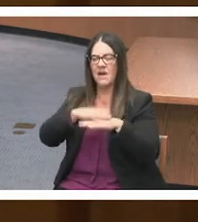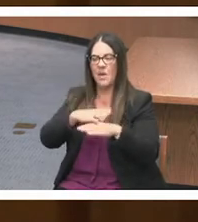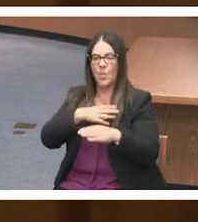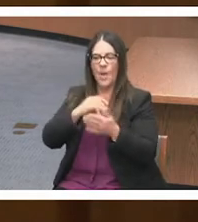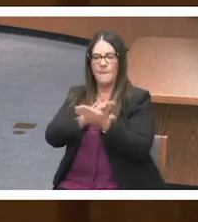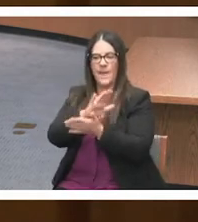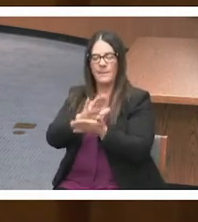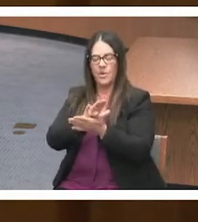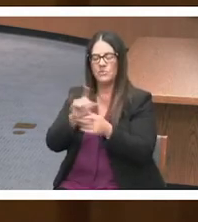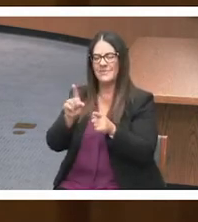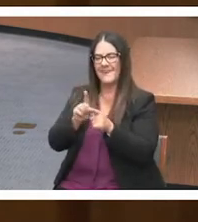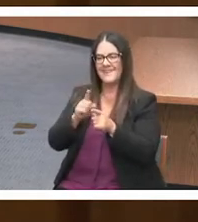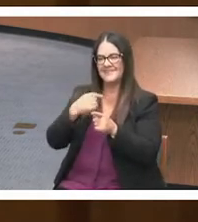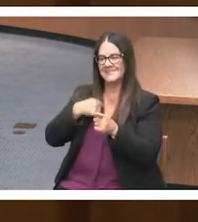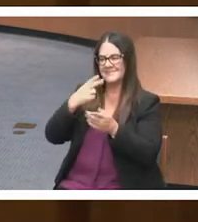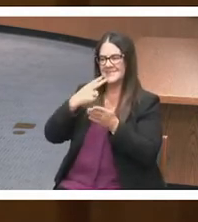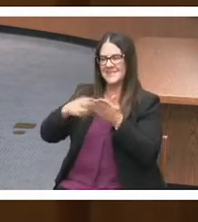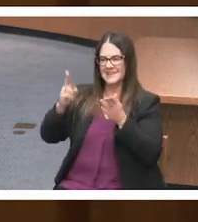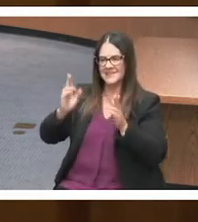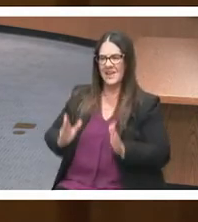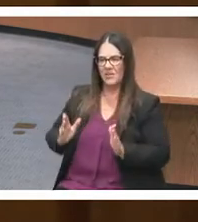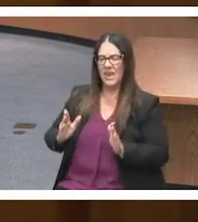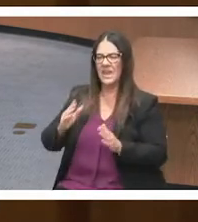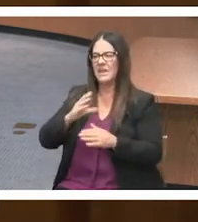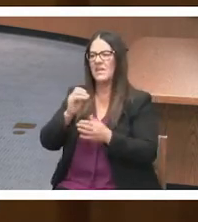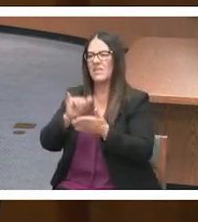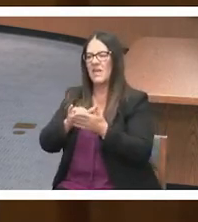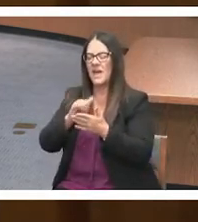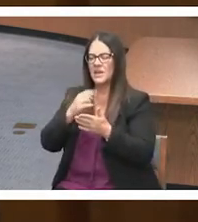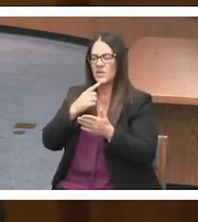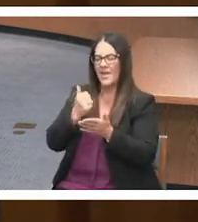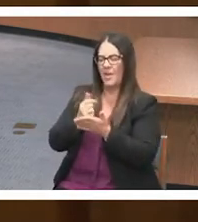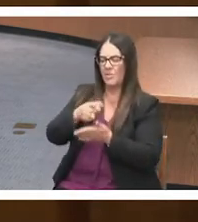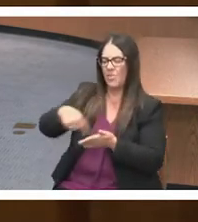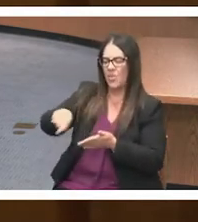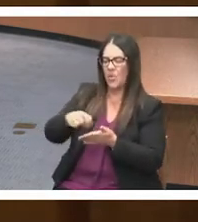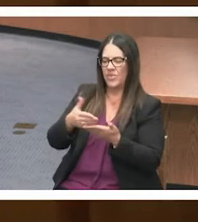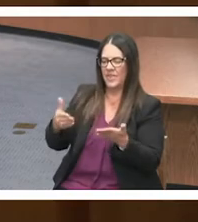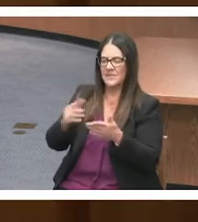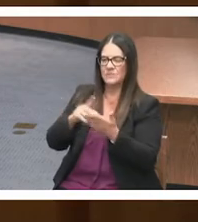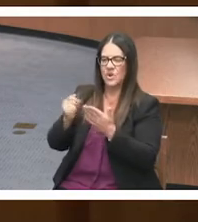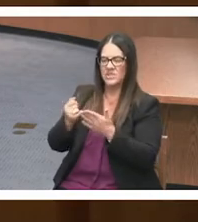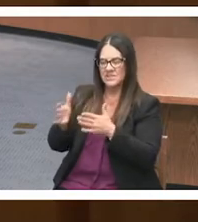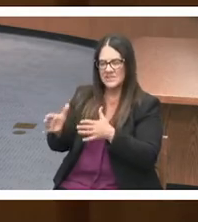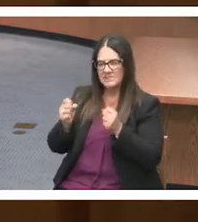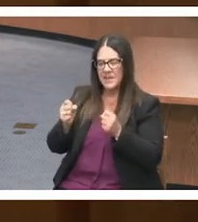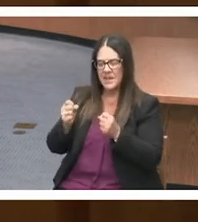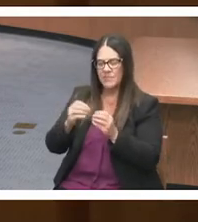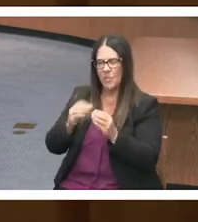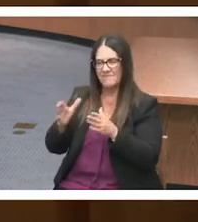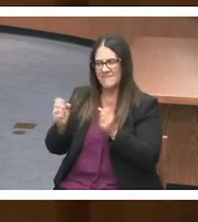secretary in partnership with departments to speed up these environmentally beneficial projects.